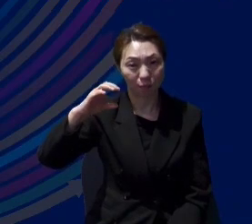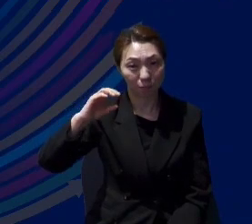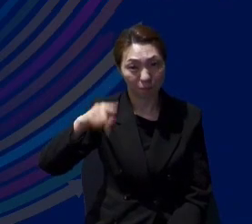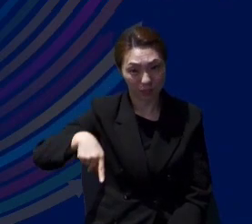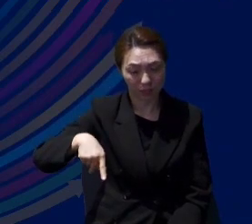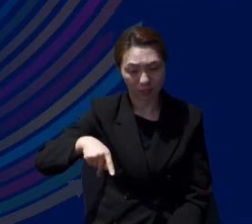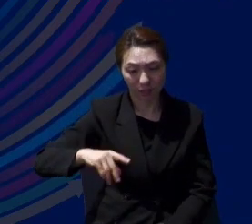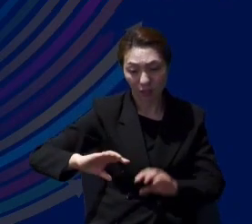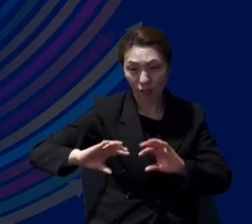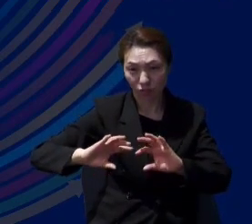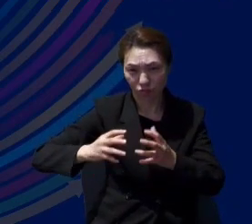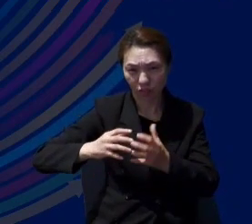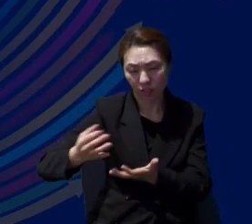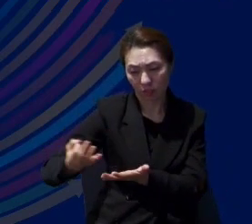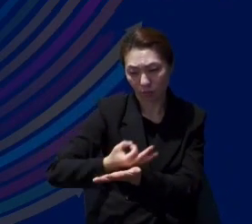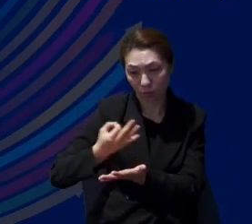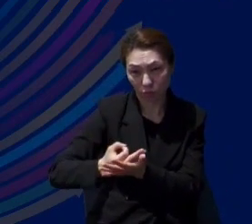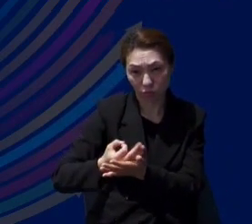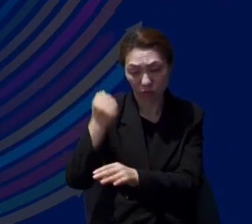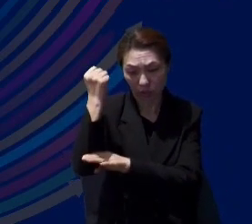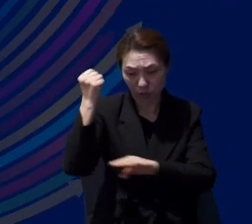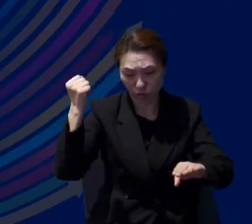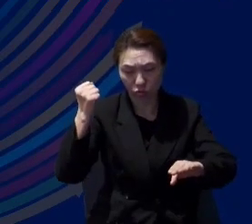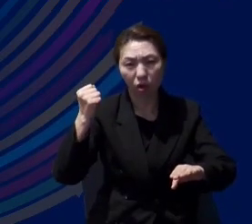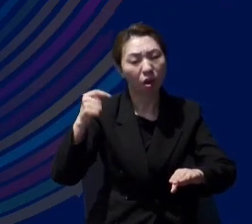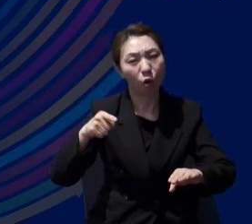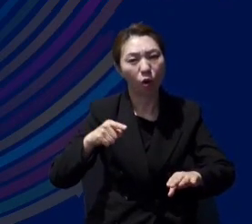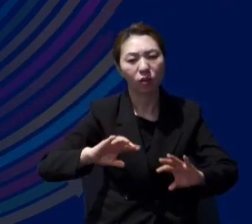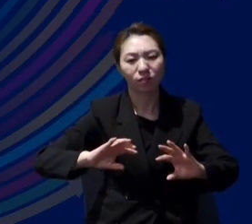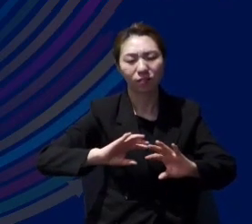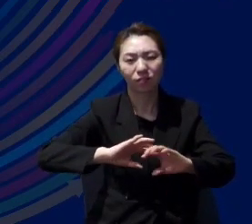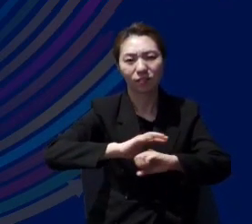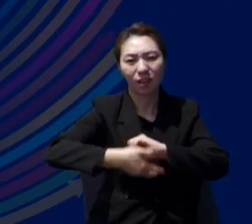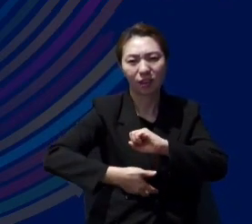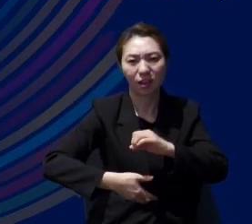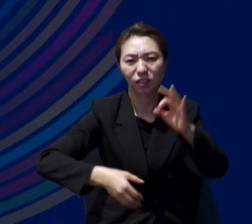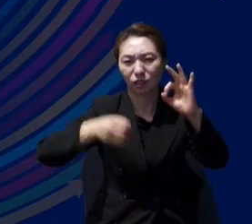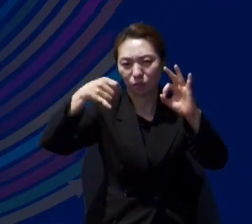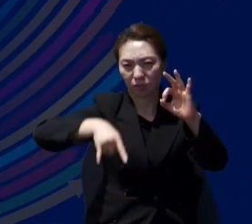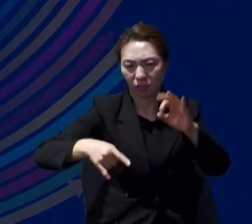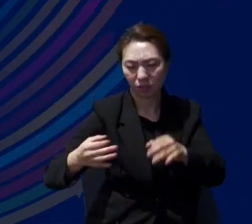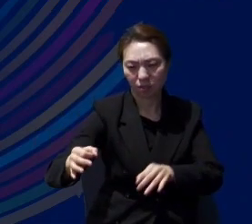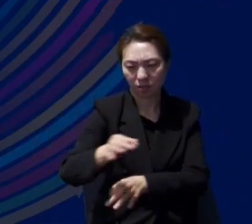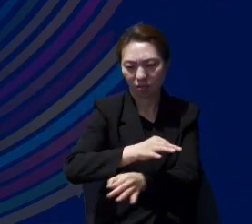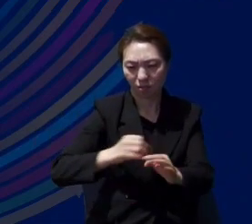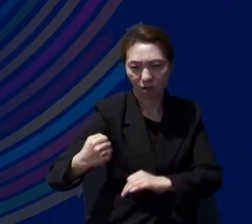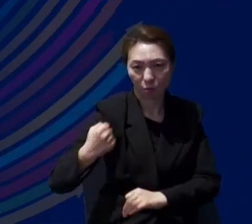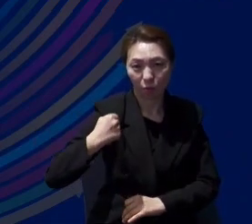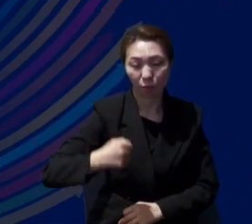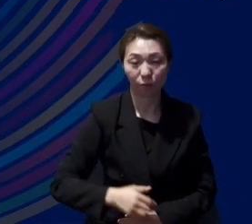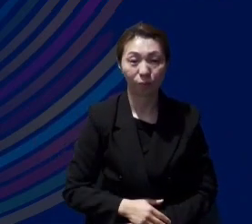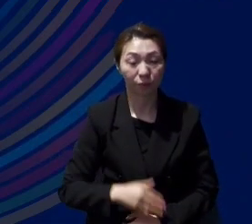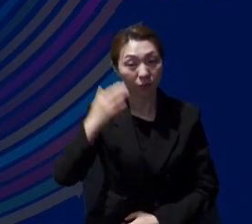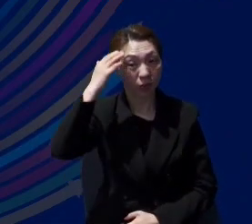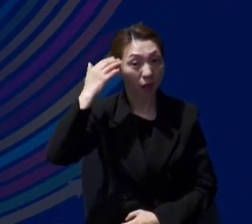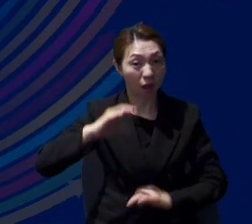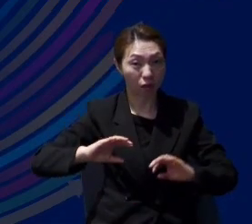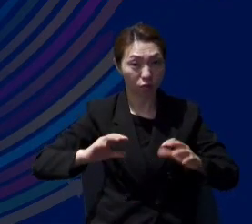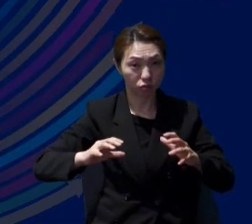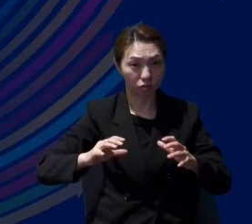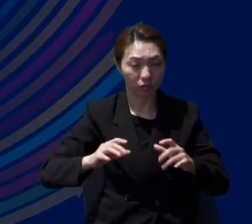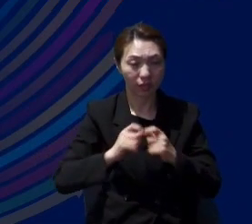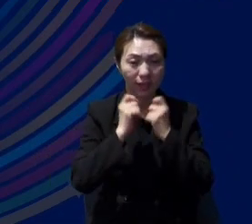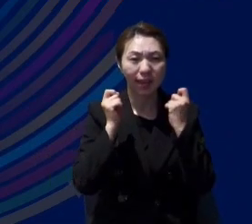in health coverage from private voluntary health insurance to government-mandated universal